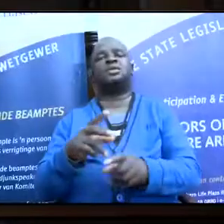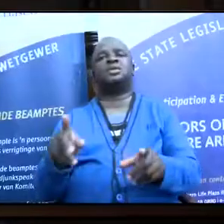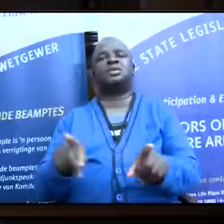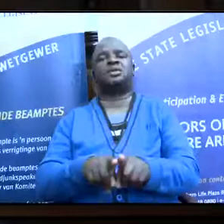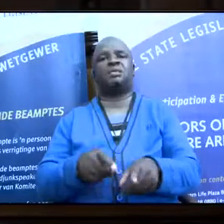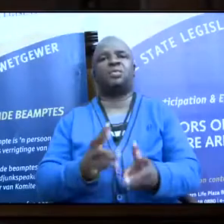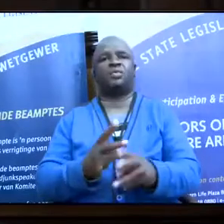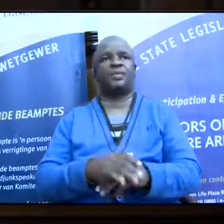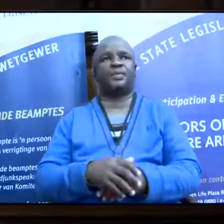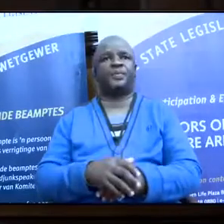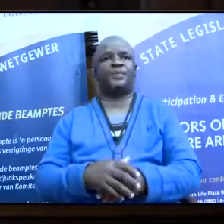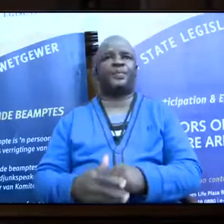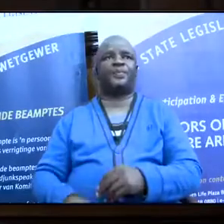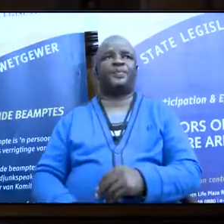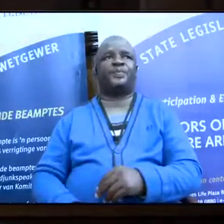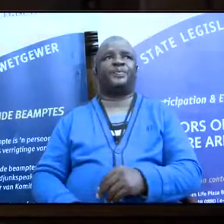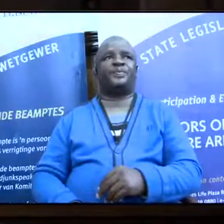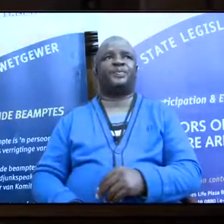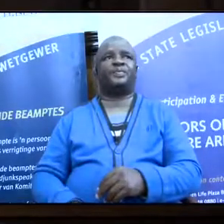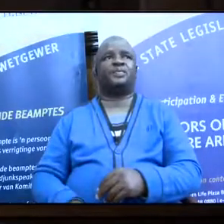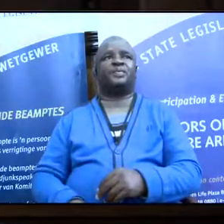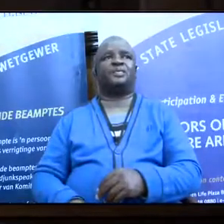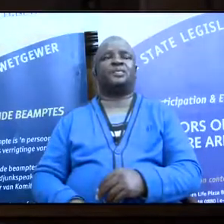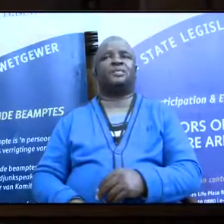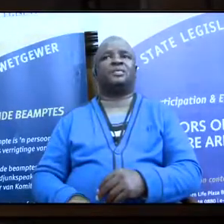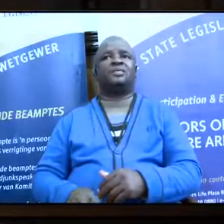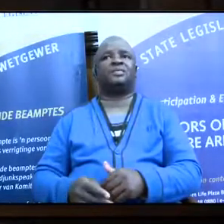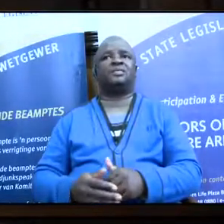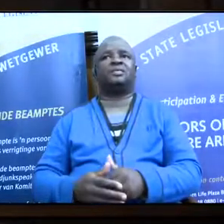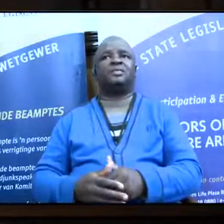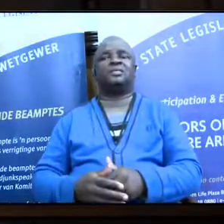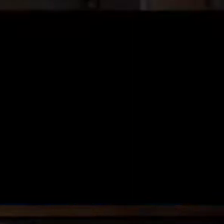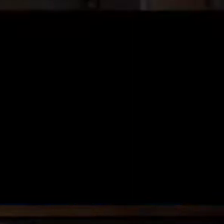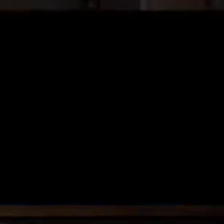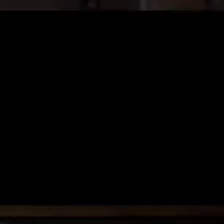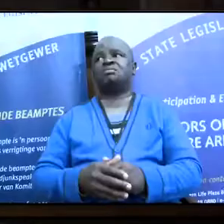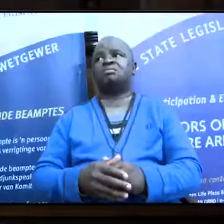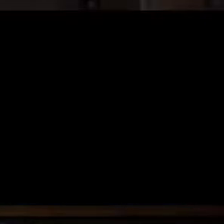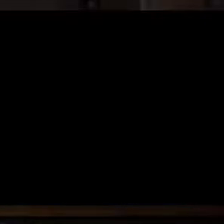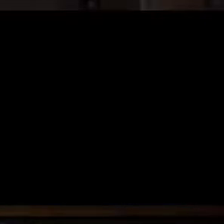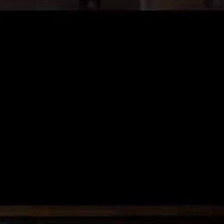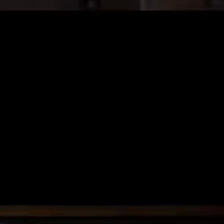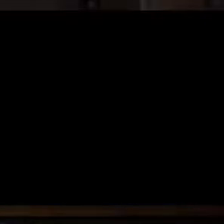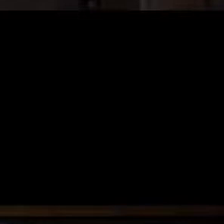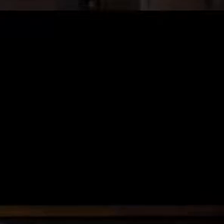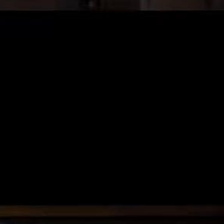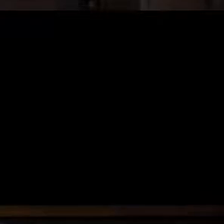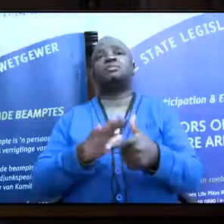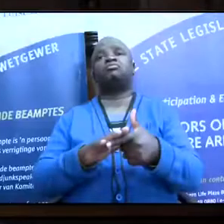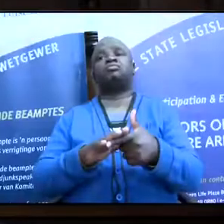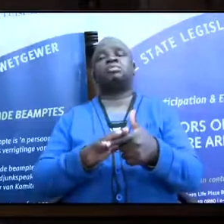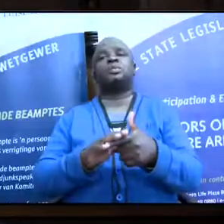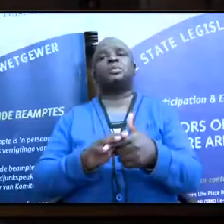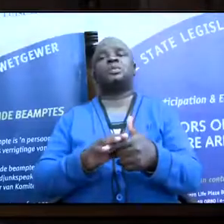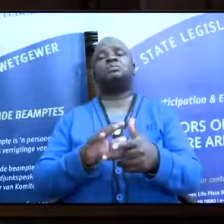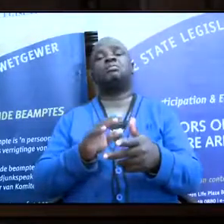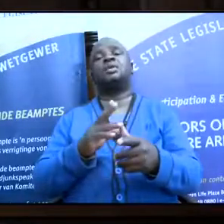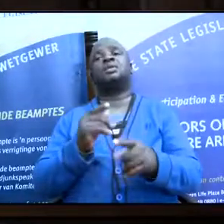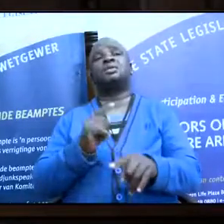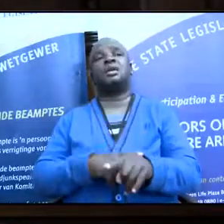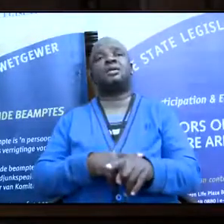manner the other thing is that at the time when the proceedings are taking place